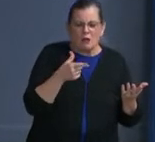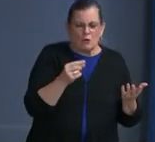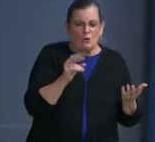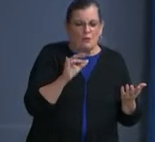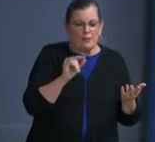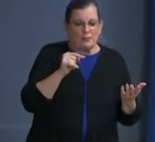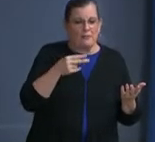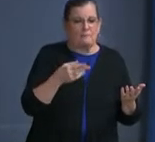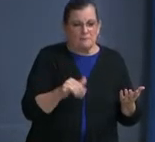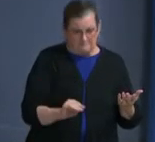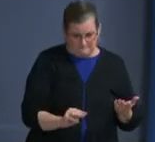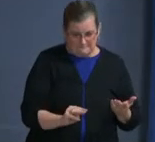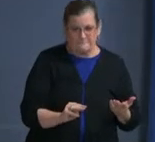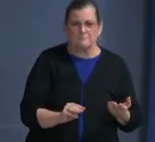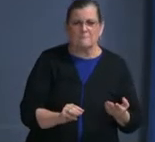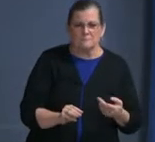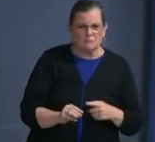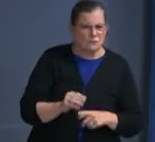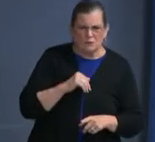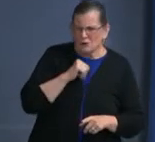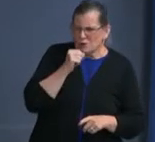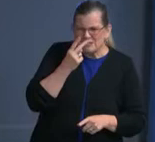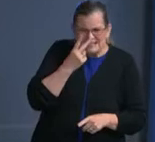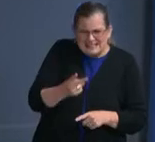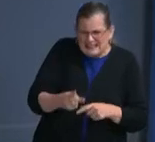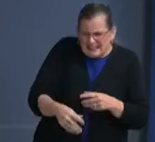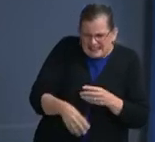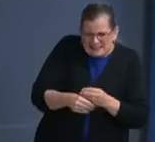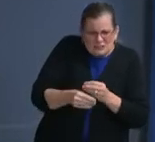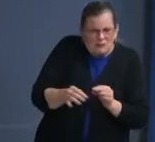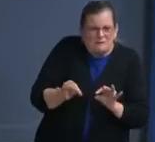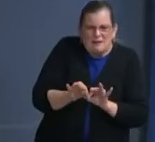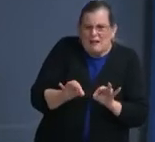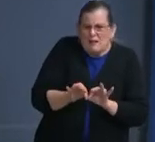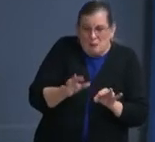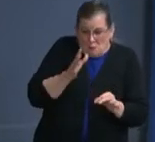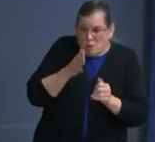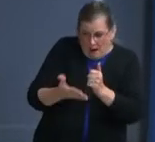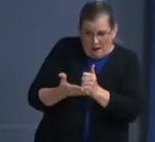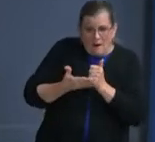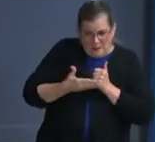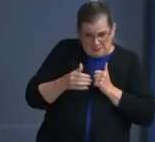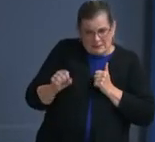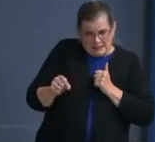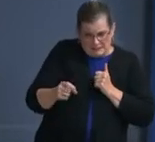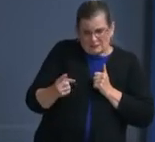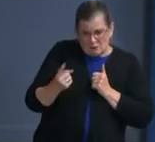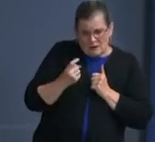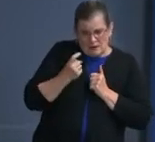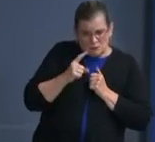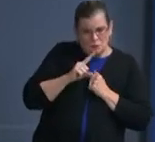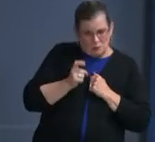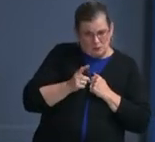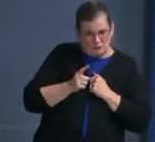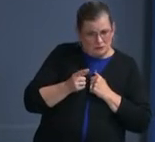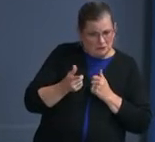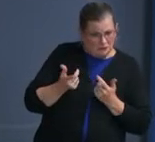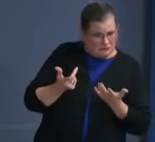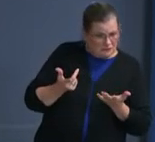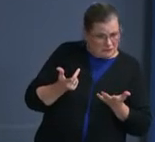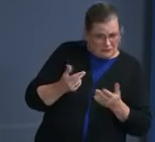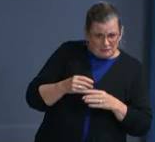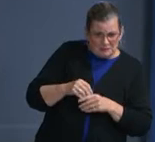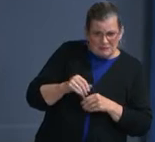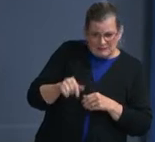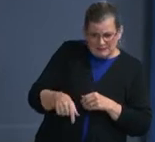perspective don't necessarily see additional value in that. While it would help us answer the question that we get additionally in this room,